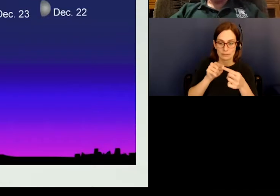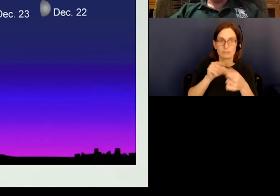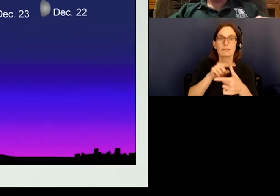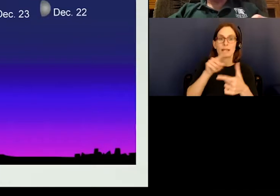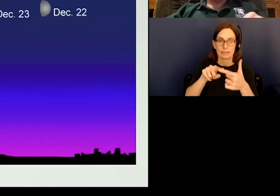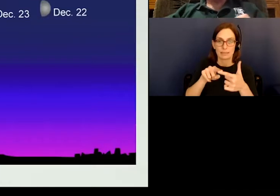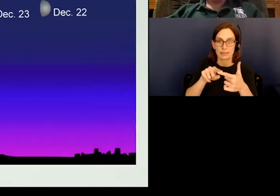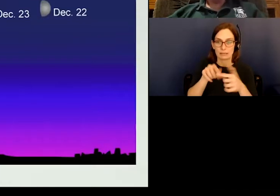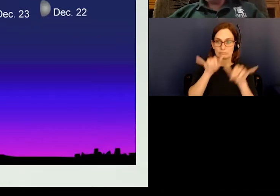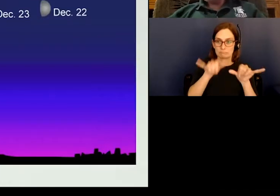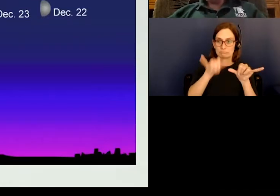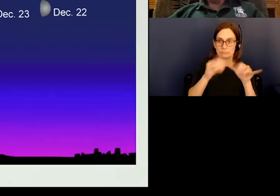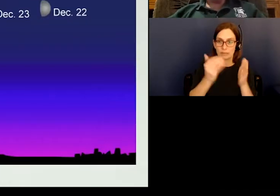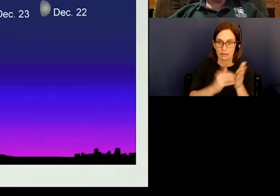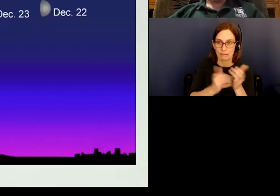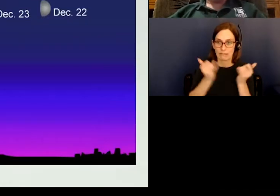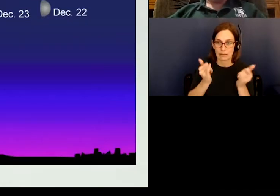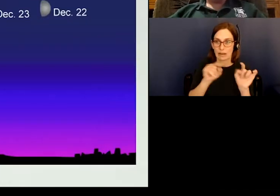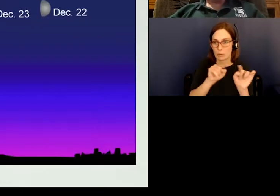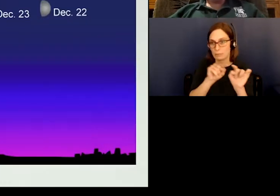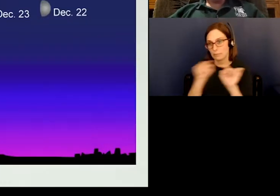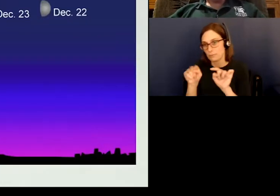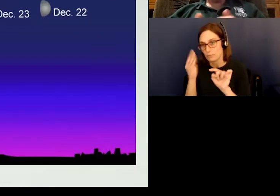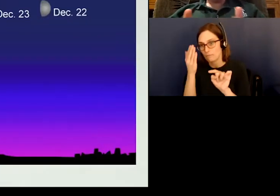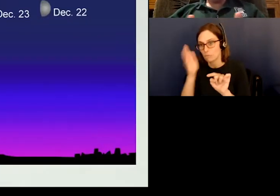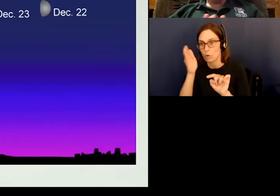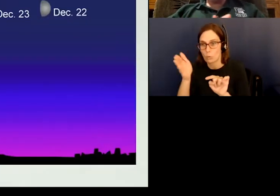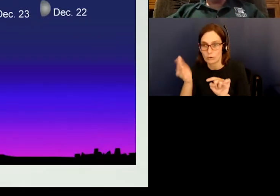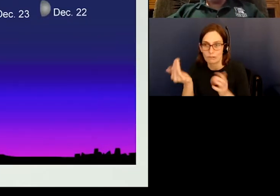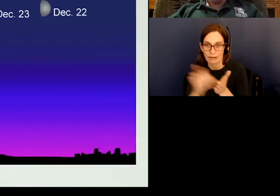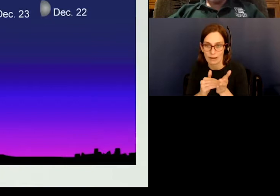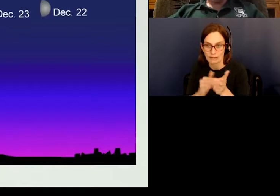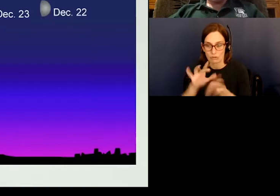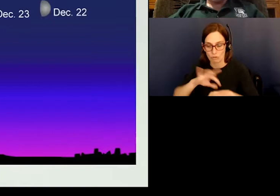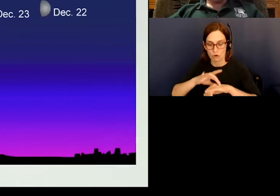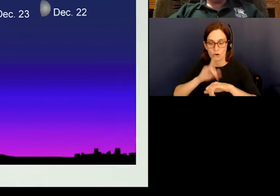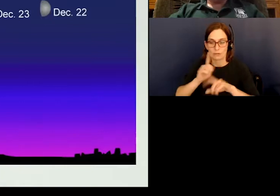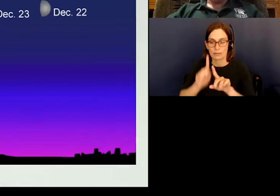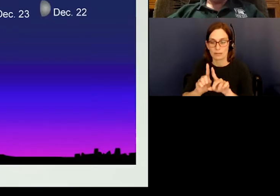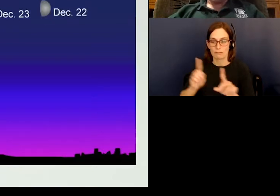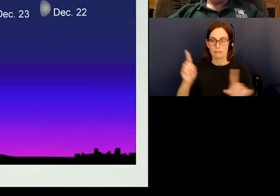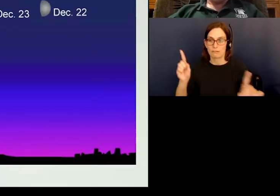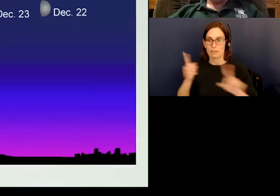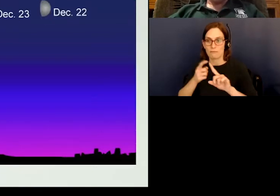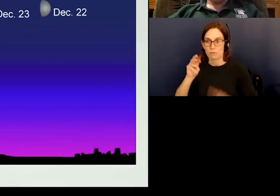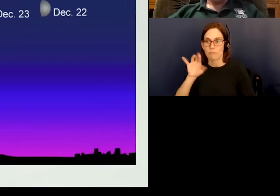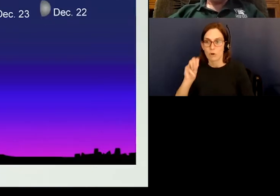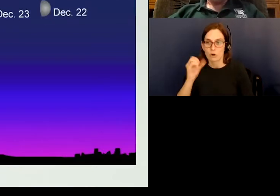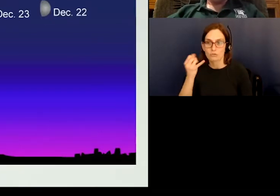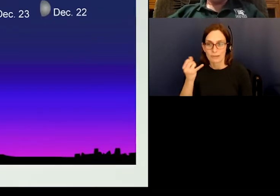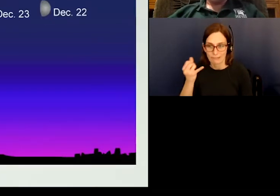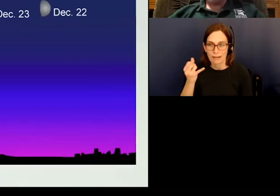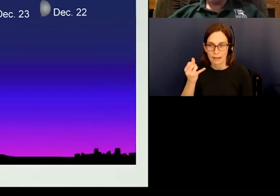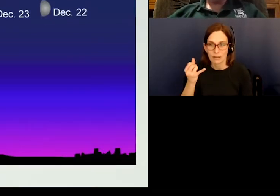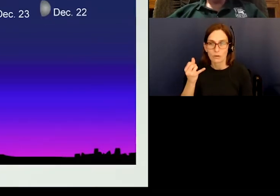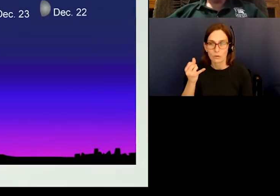again, and it's now moving forwards again. Earth is moving away from Mars right now, as I showed in that diagram earlier. So Mars